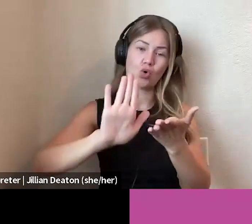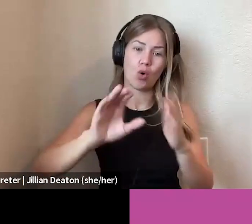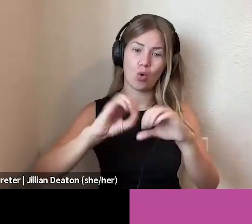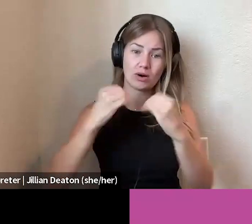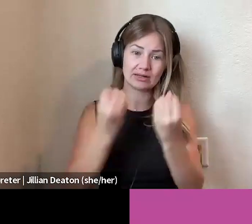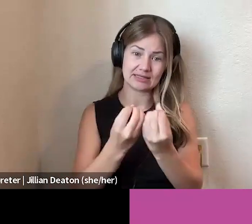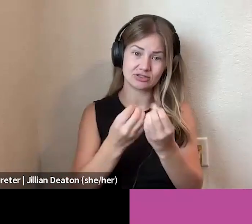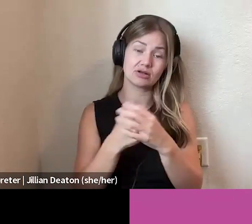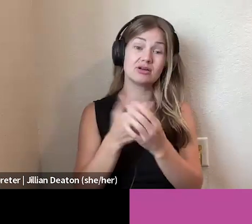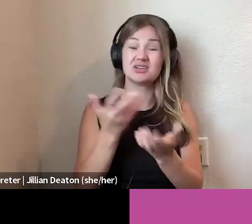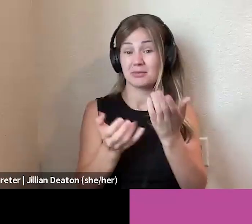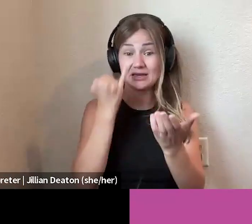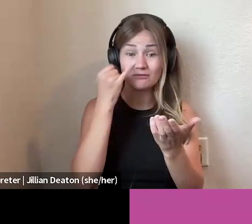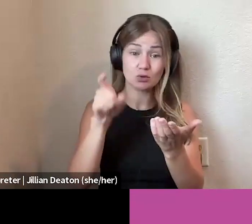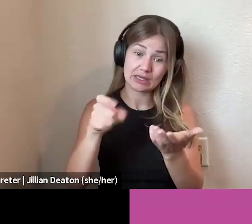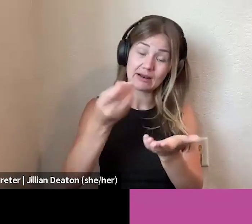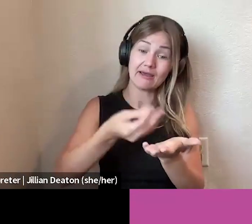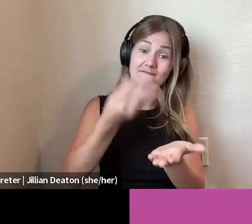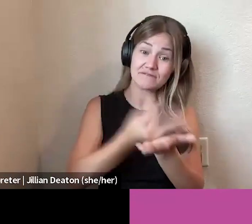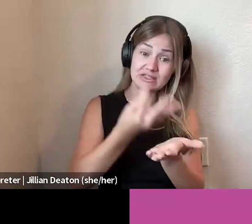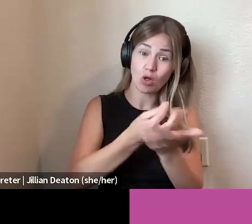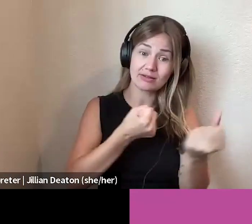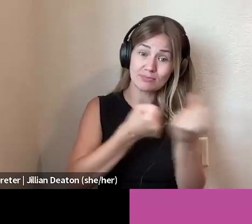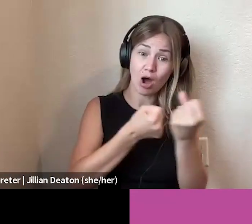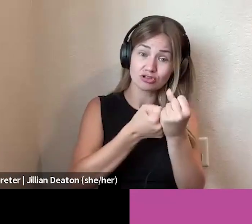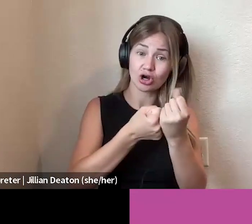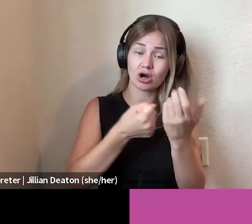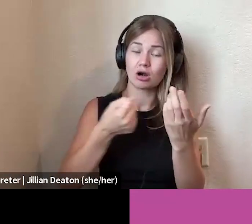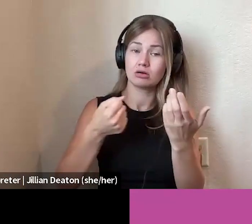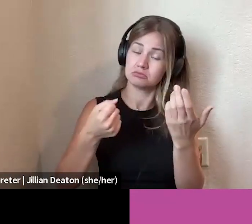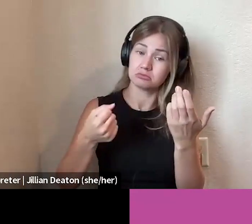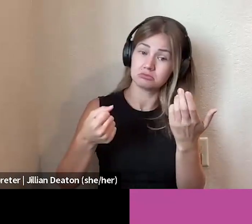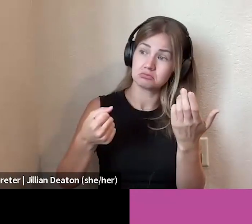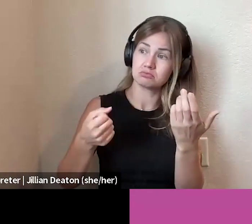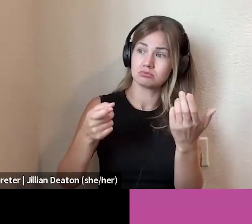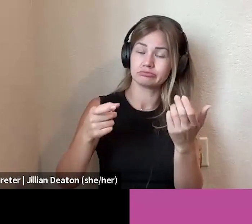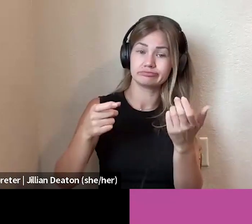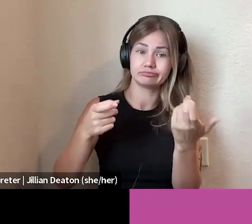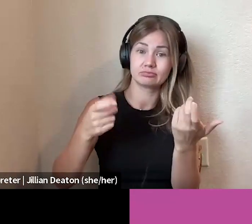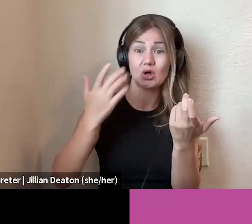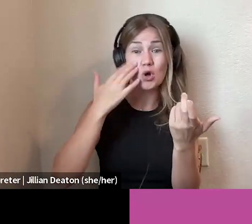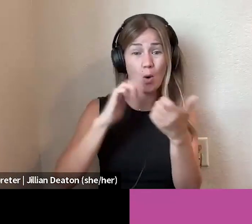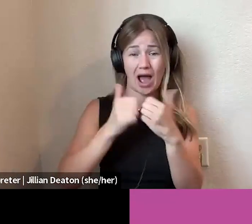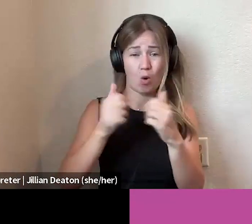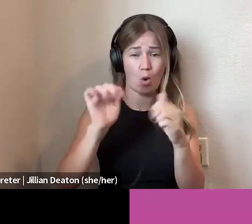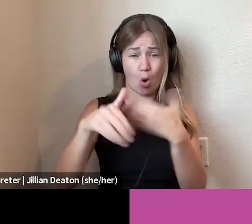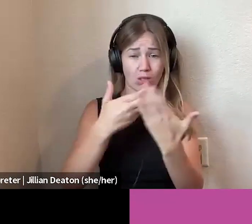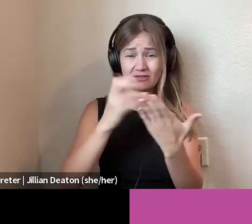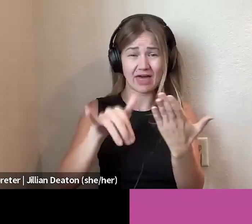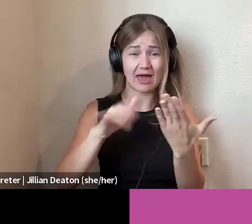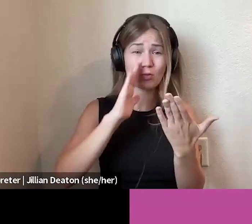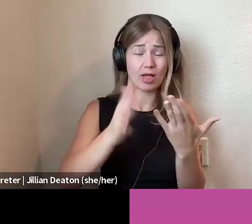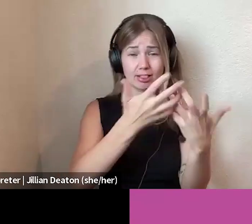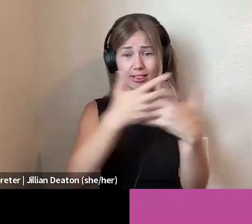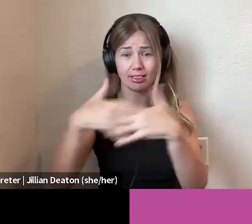One, if you need a fiscal sponsor, having that in place, knowing how all of that would happen. I think the